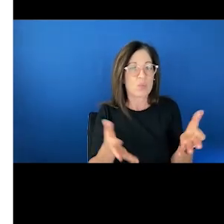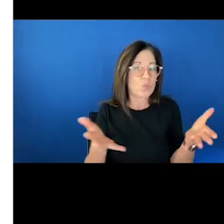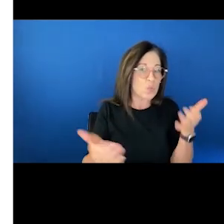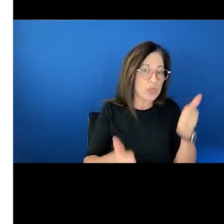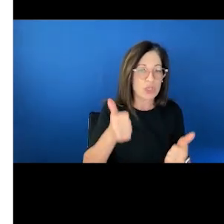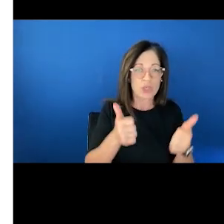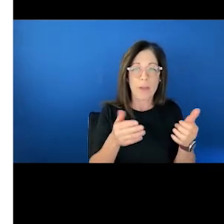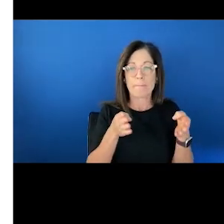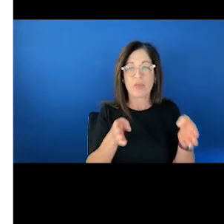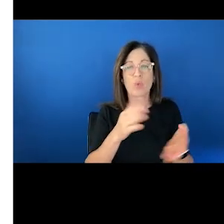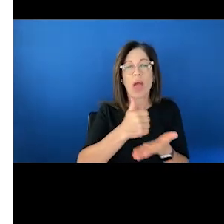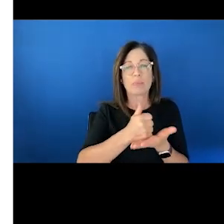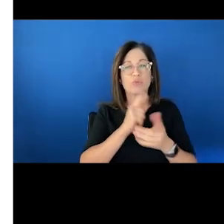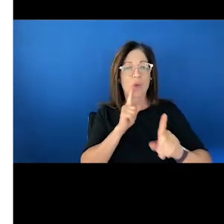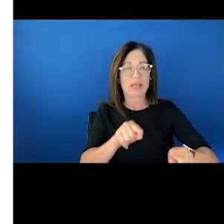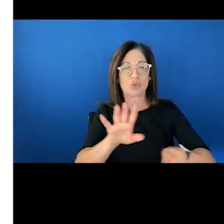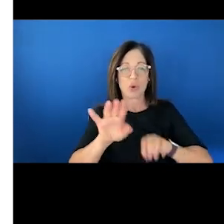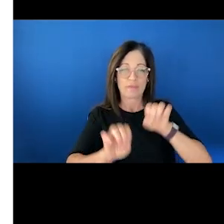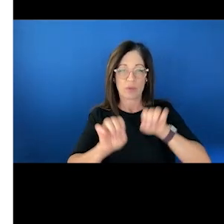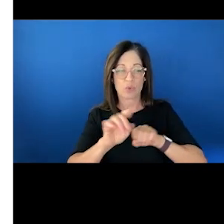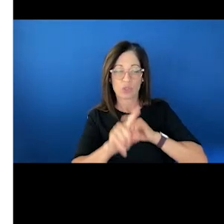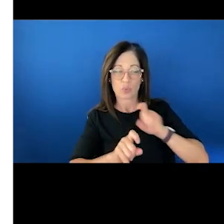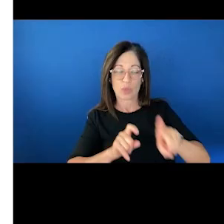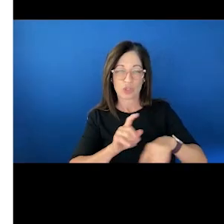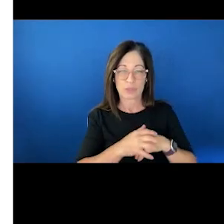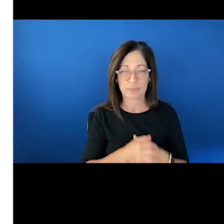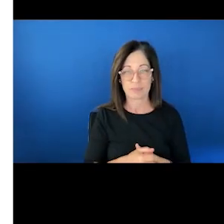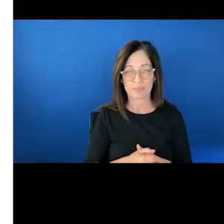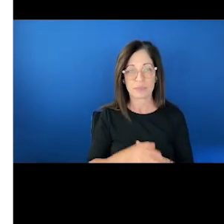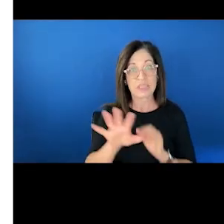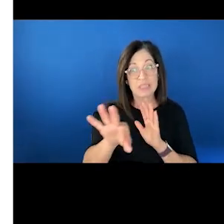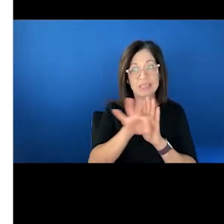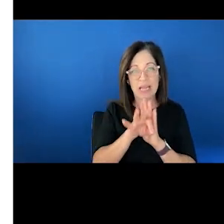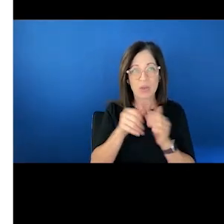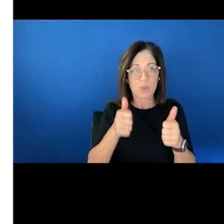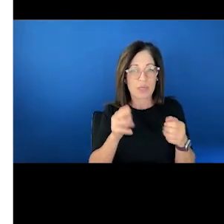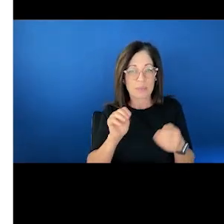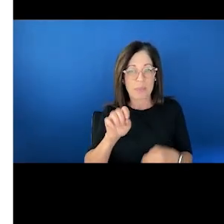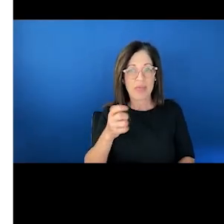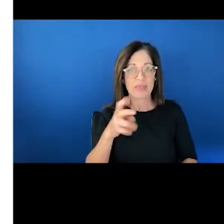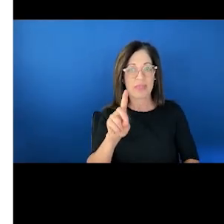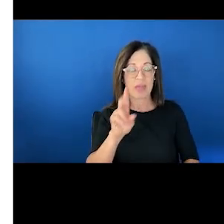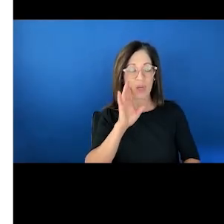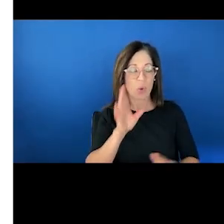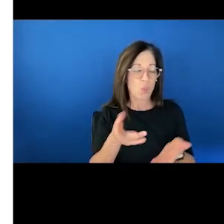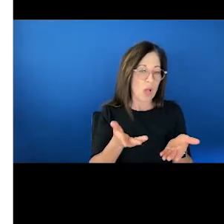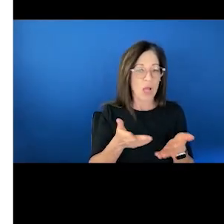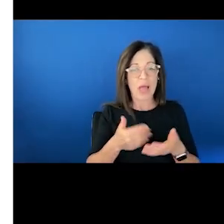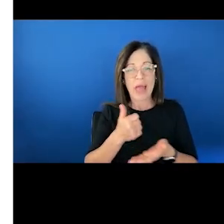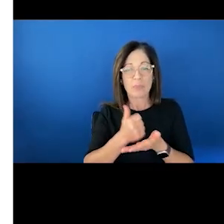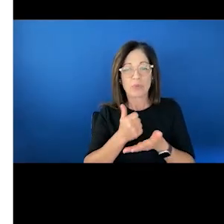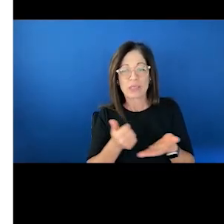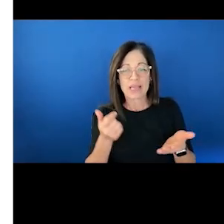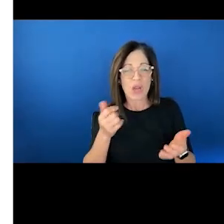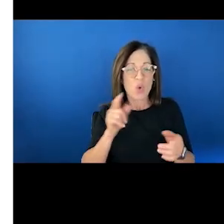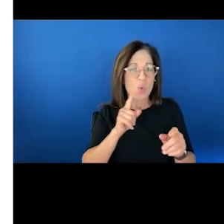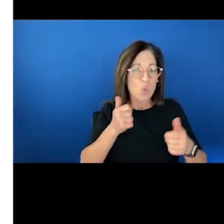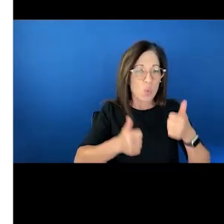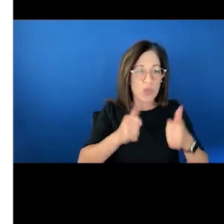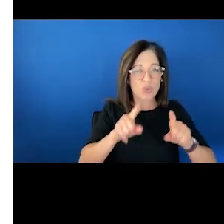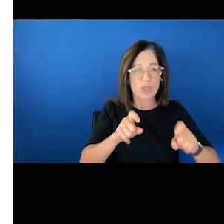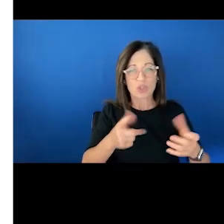you answer your evaluation questions. Choosing methods depends on what questions you want to answer and